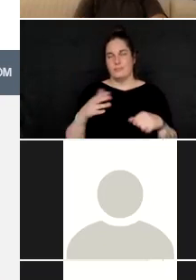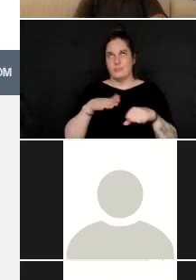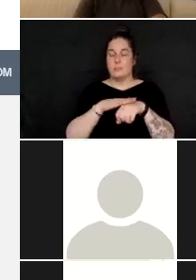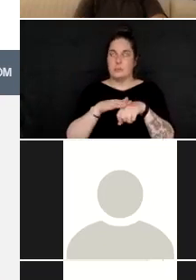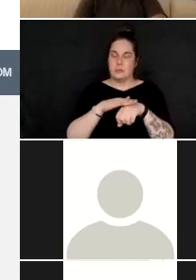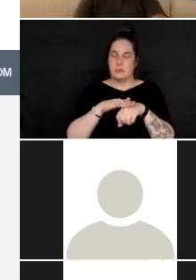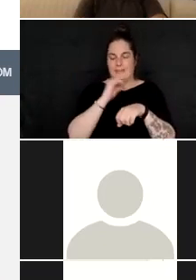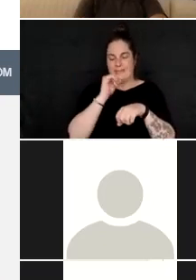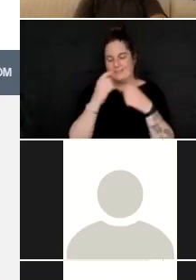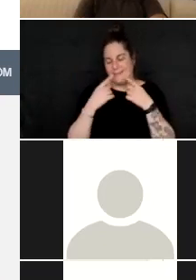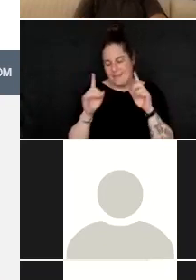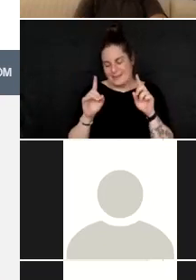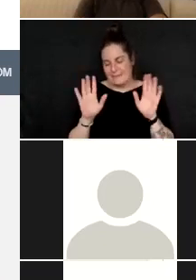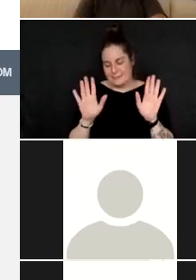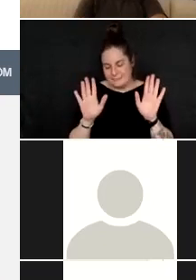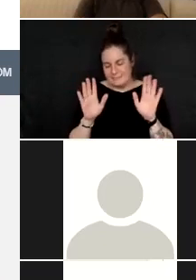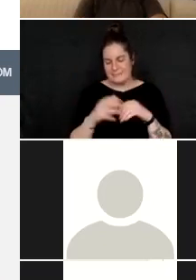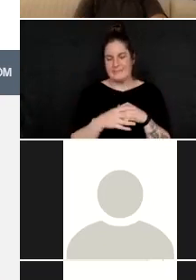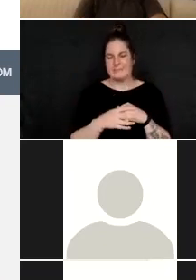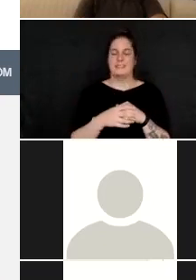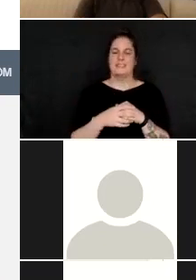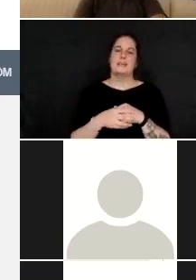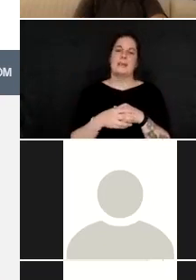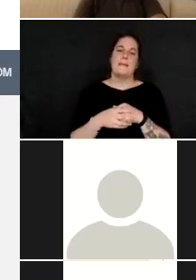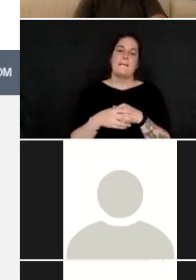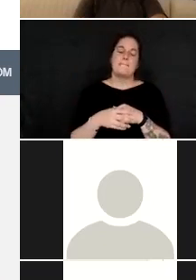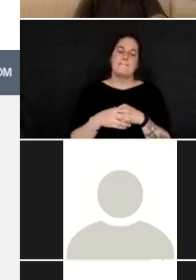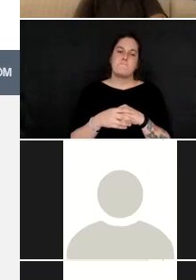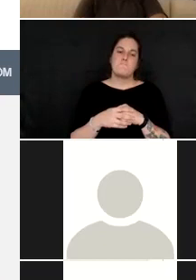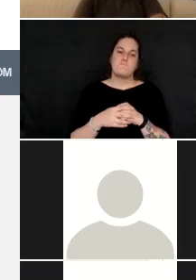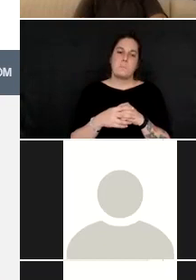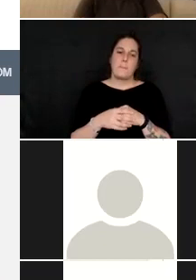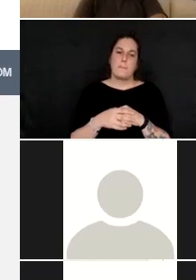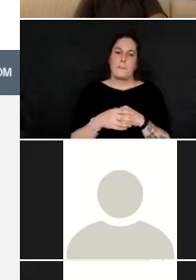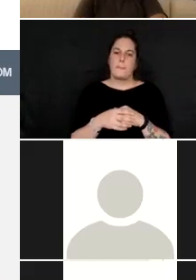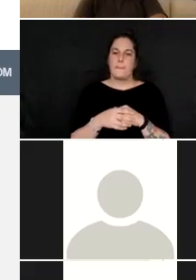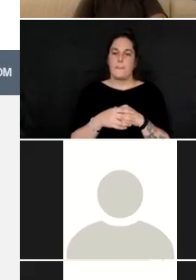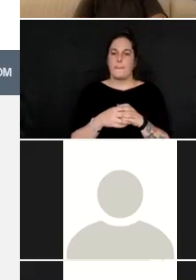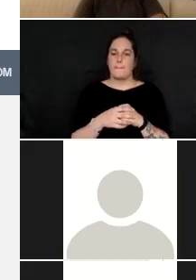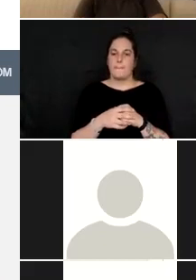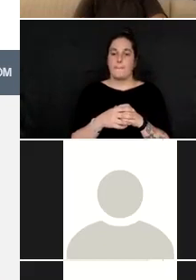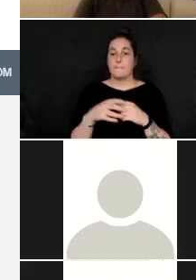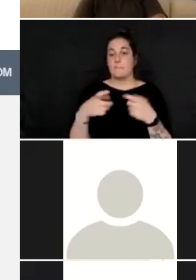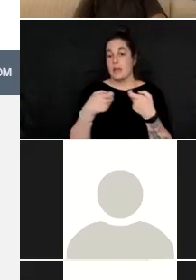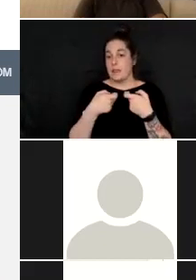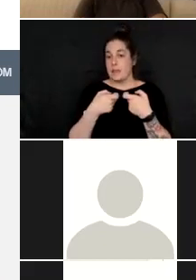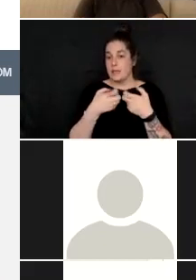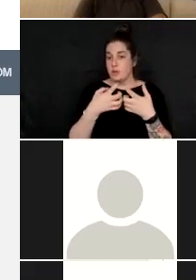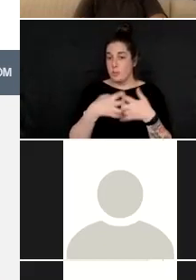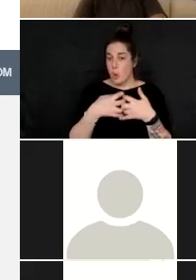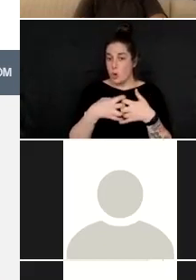right? Um, and then you can see that, for example, an electric motor is